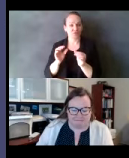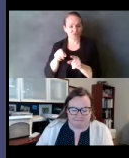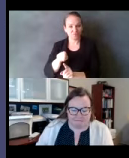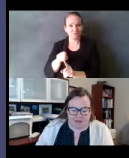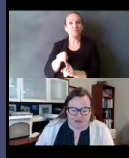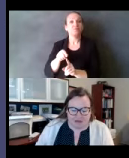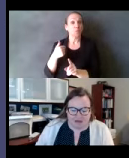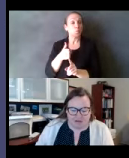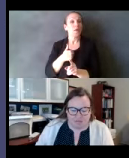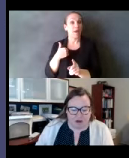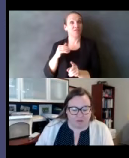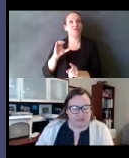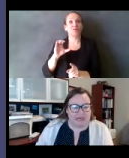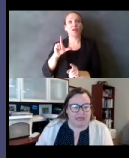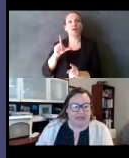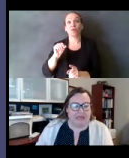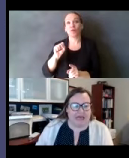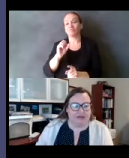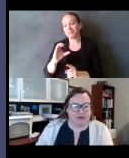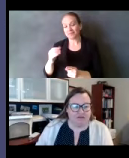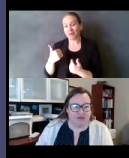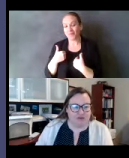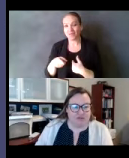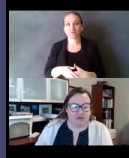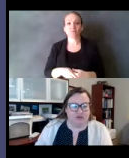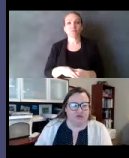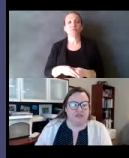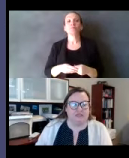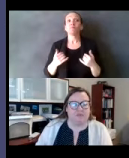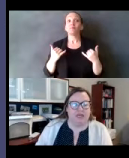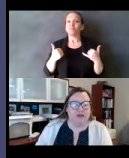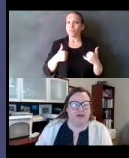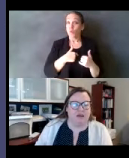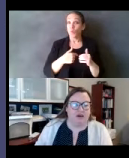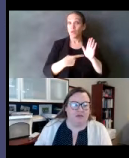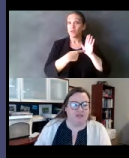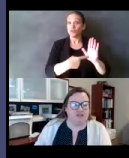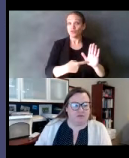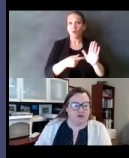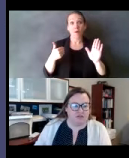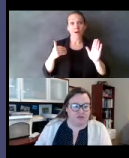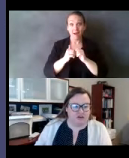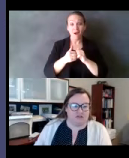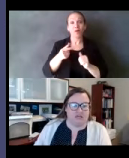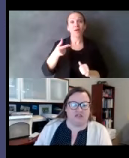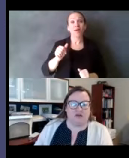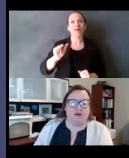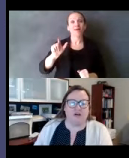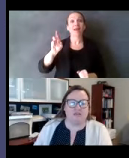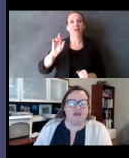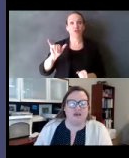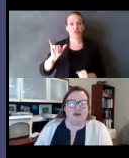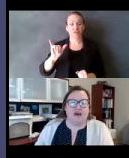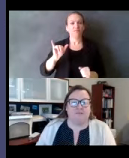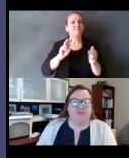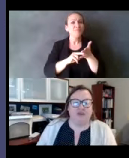today. We are presenting in gallery view, so you don't need to pin interpreters. If you're using